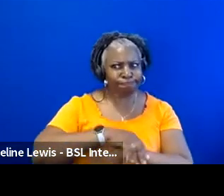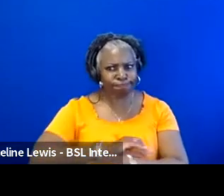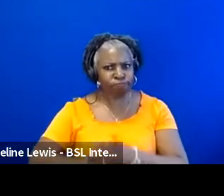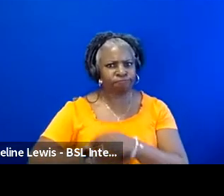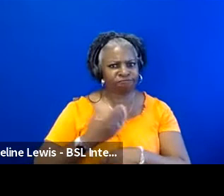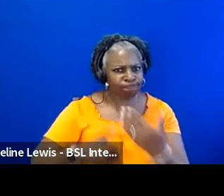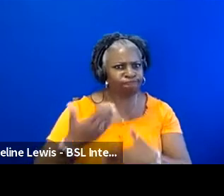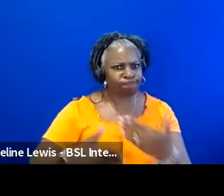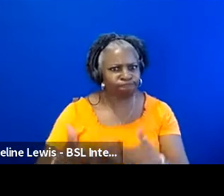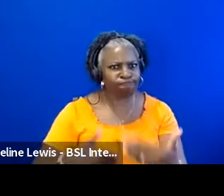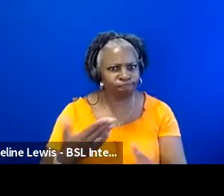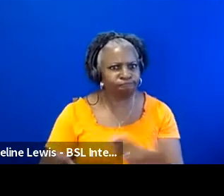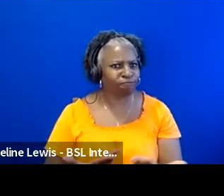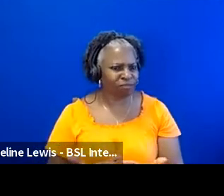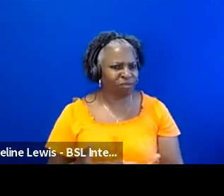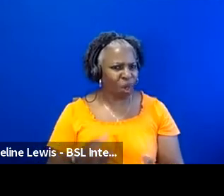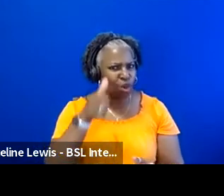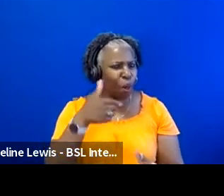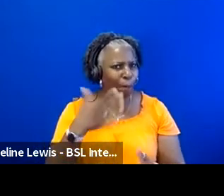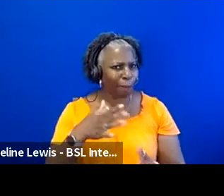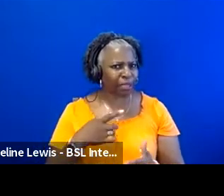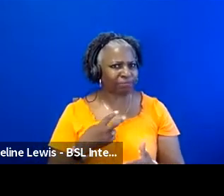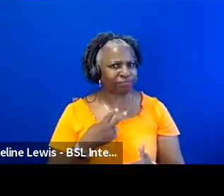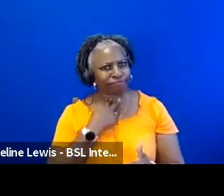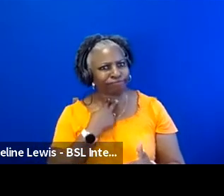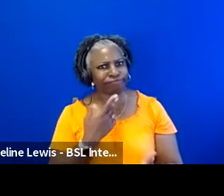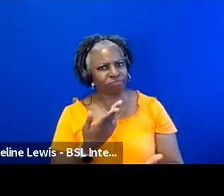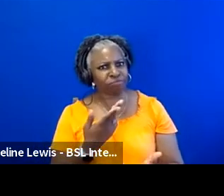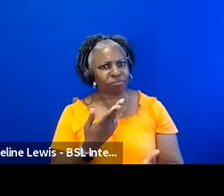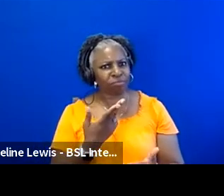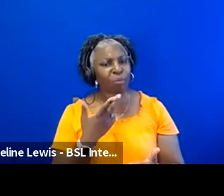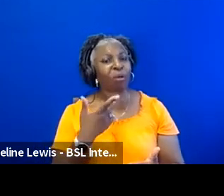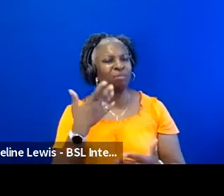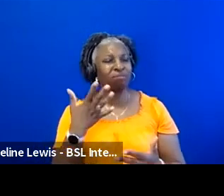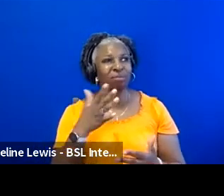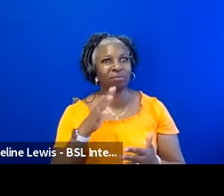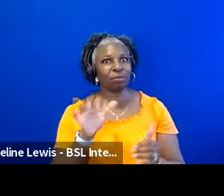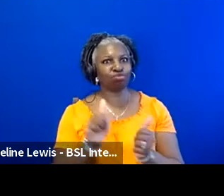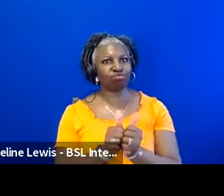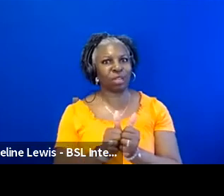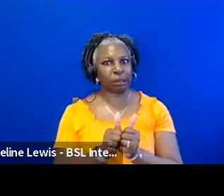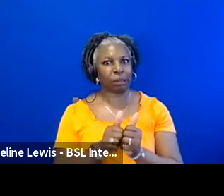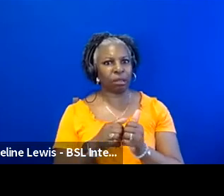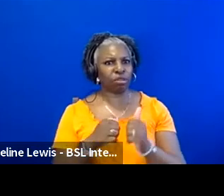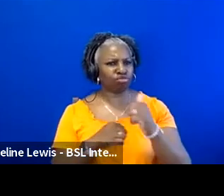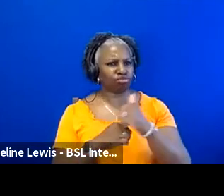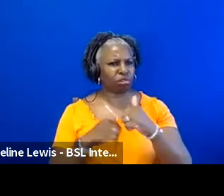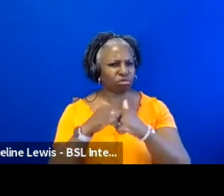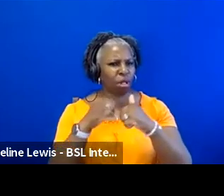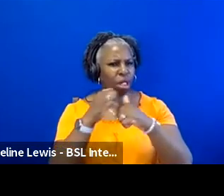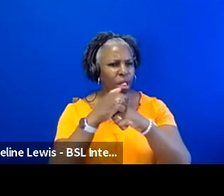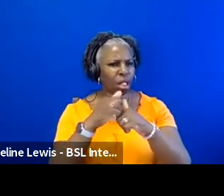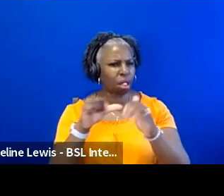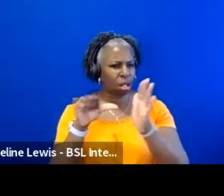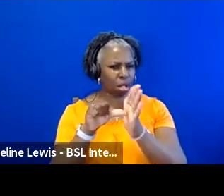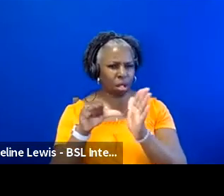those setbacks. Where we all know, I think, that there are structural problems when it comes to diversity in newsrooms, that